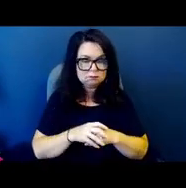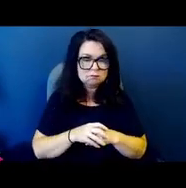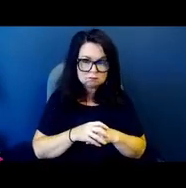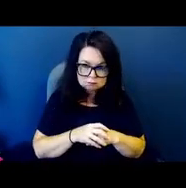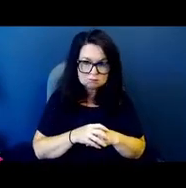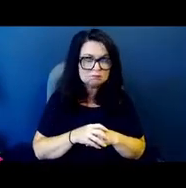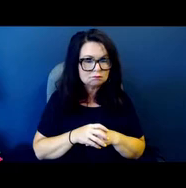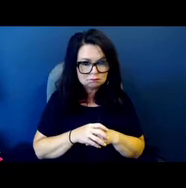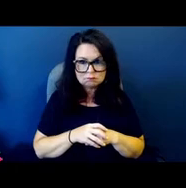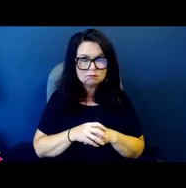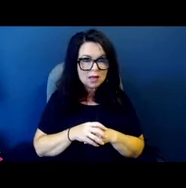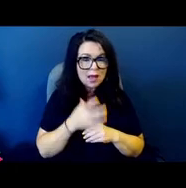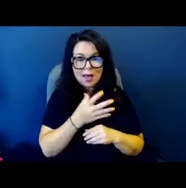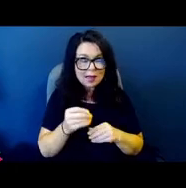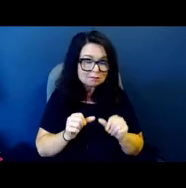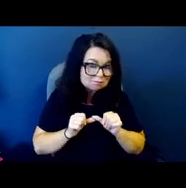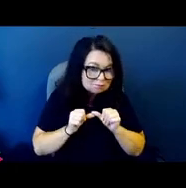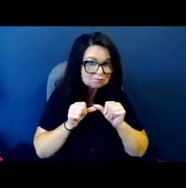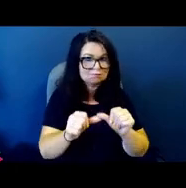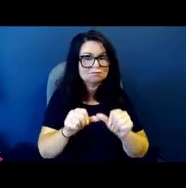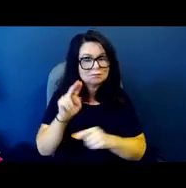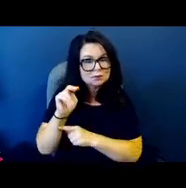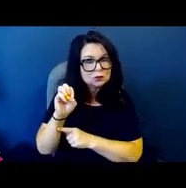keeping up with the news and find,